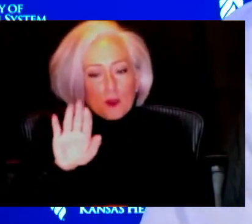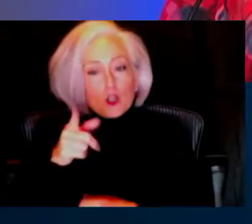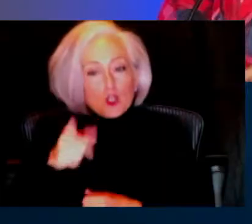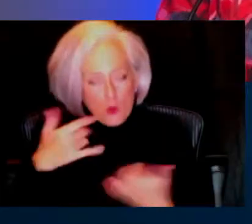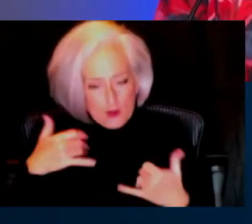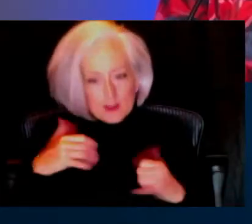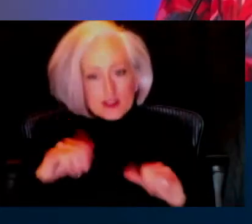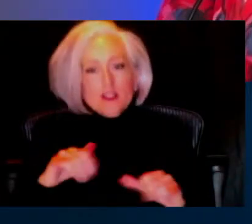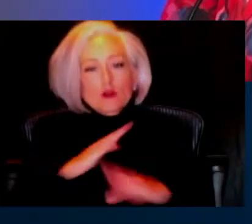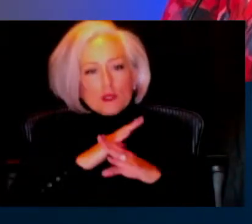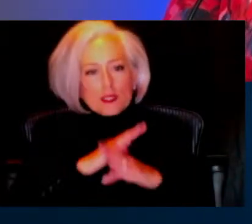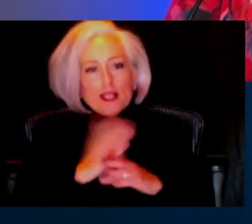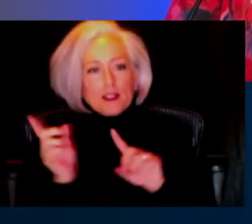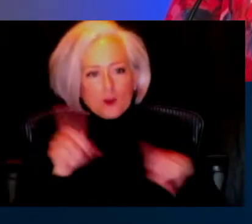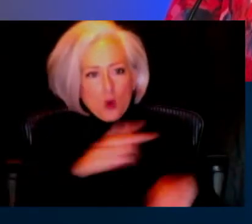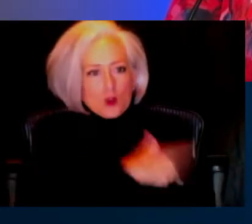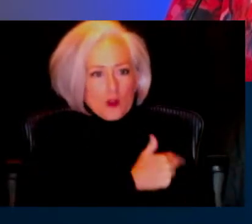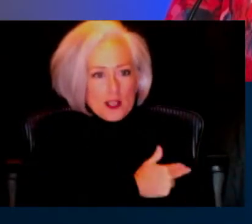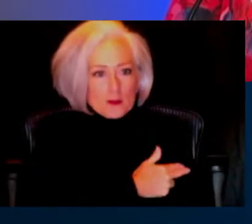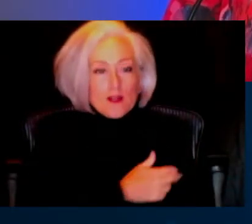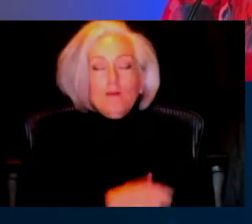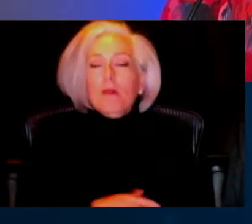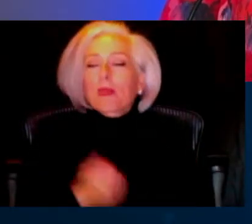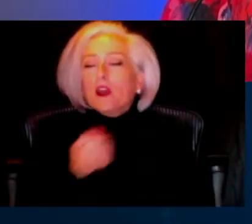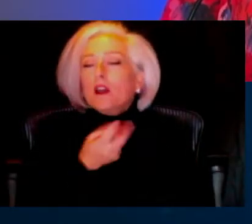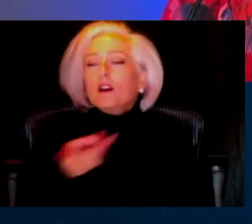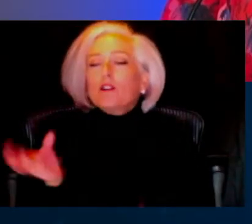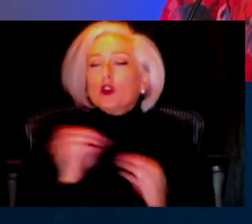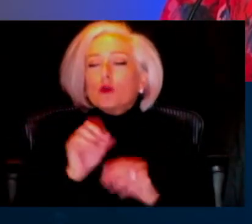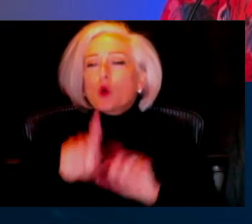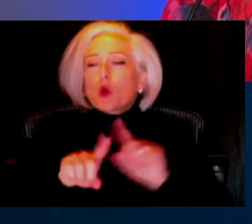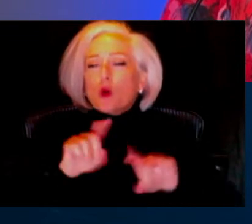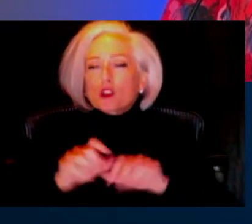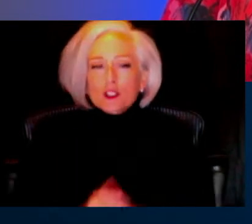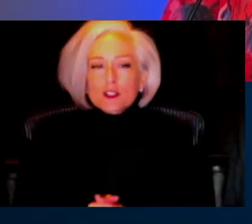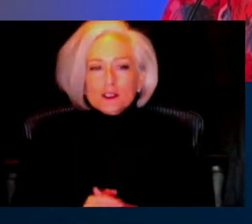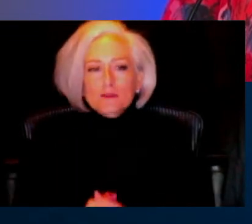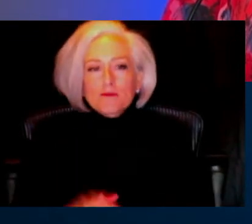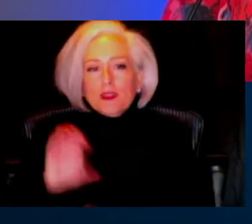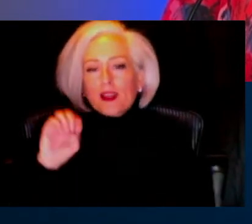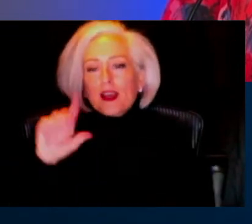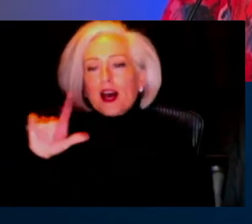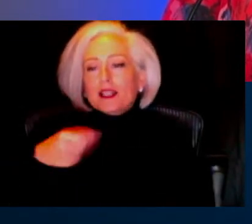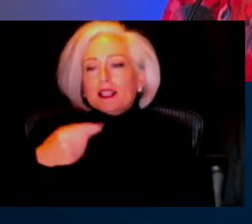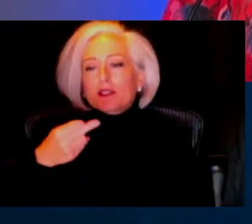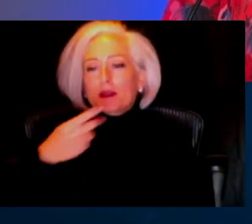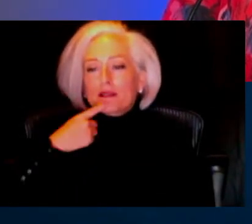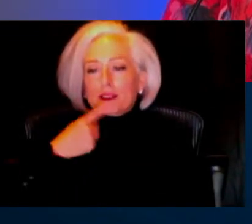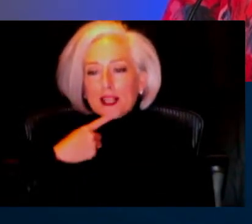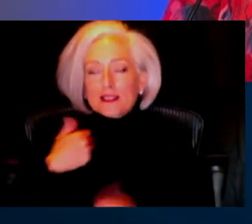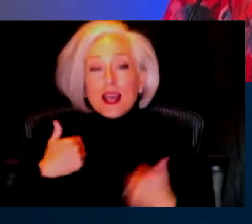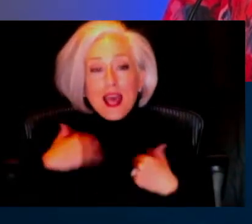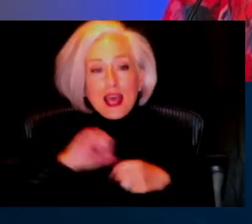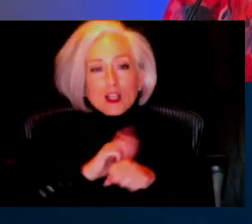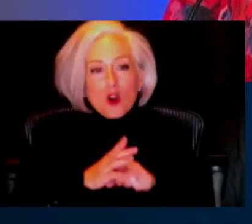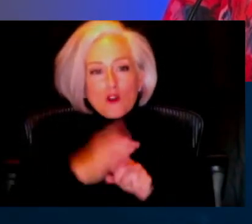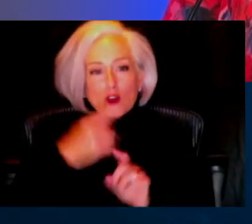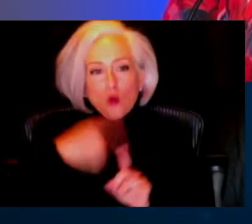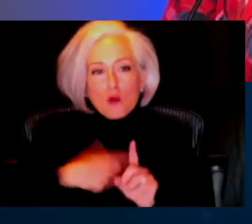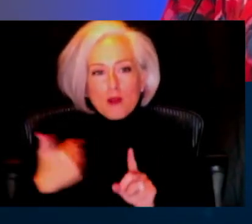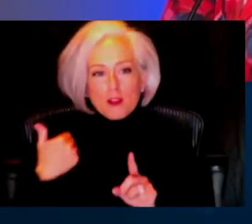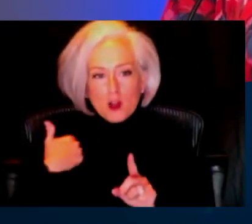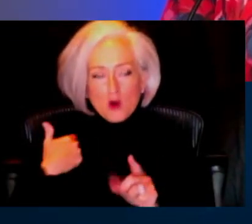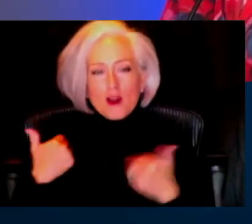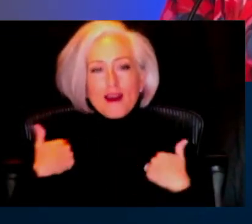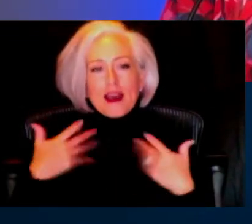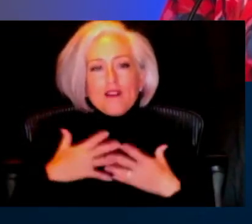the hospital. Okay, a couple more questions for you, Dr. Hawkinson. Elizabeth says, I had COVID a month ago. I have a lot of headaches, dizziness, and my